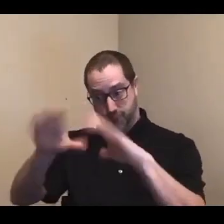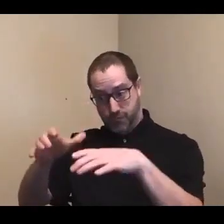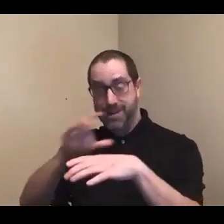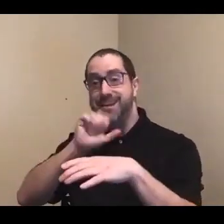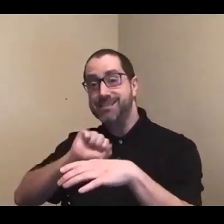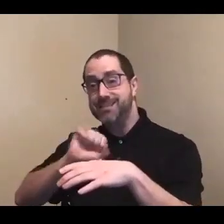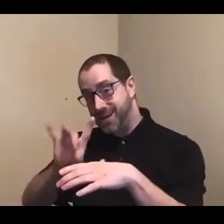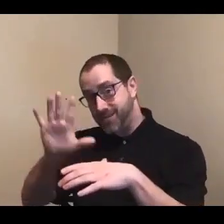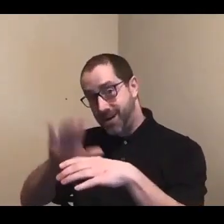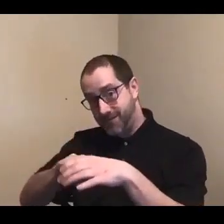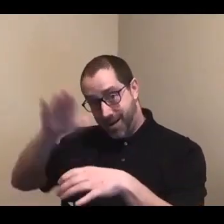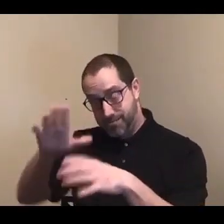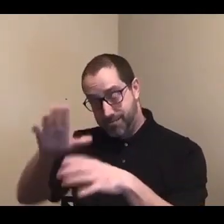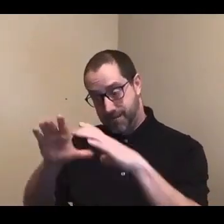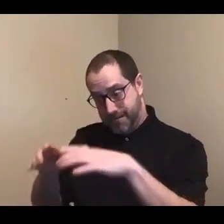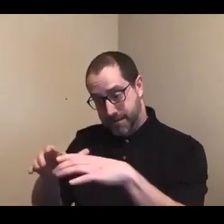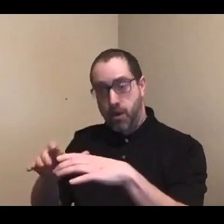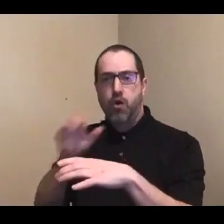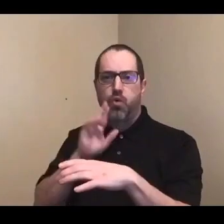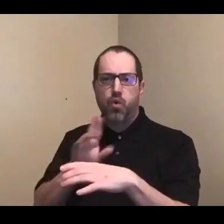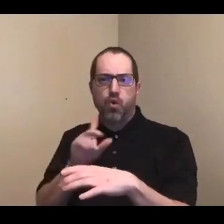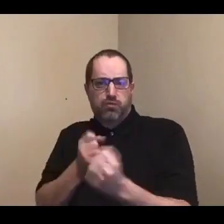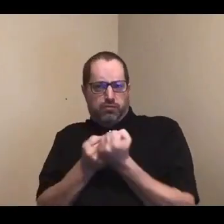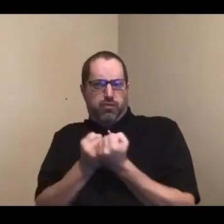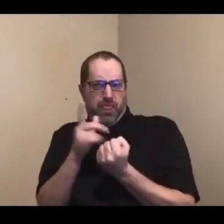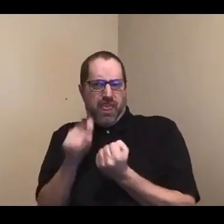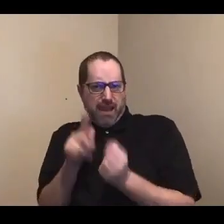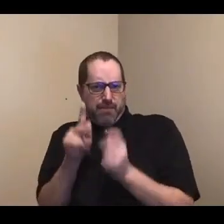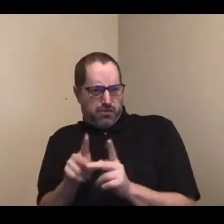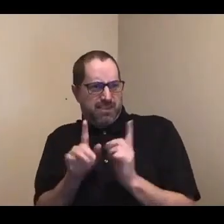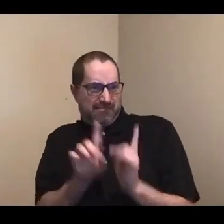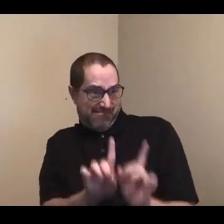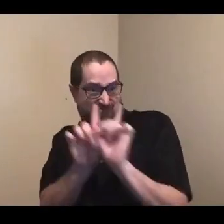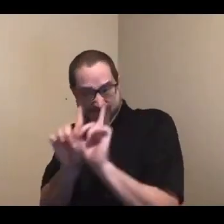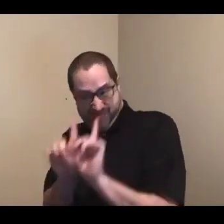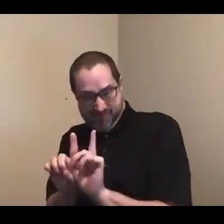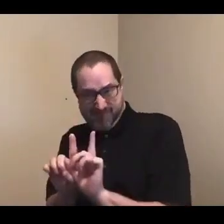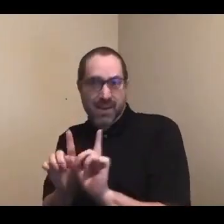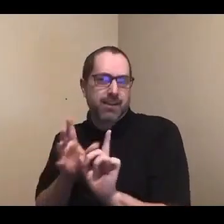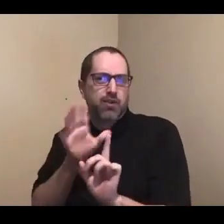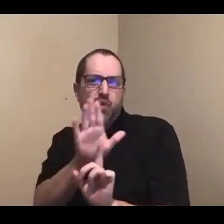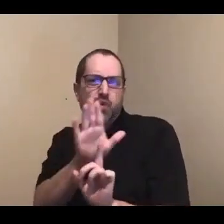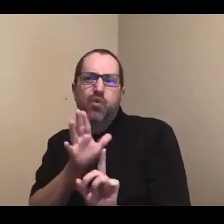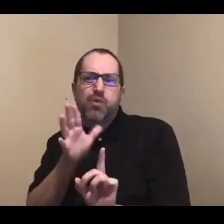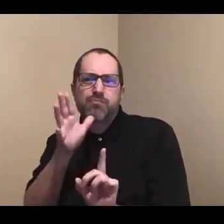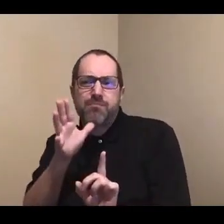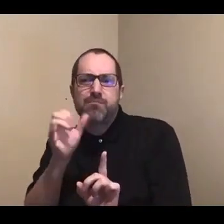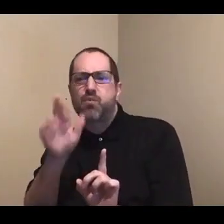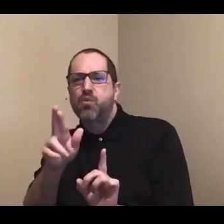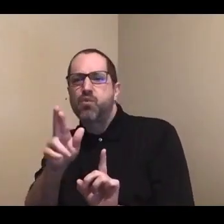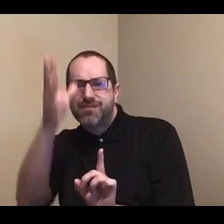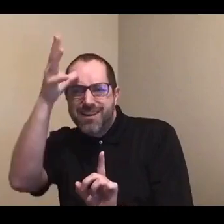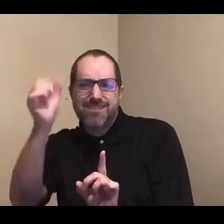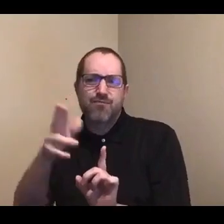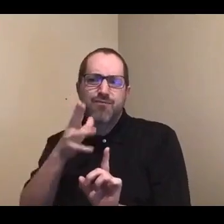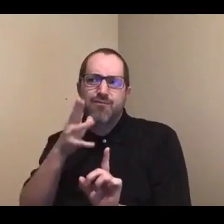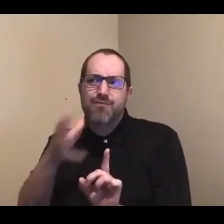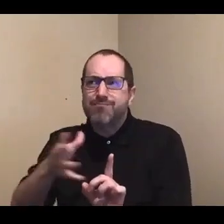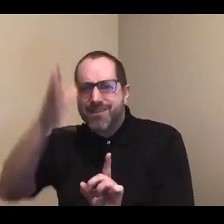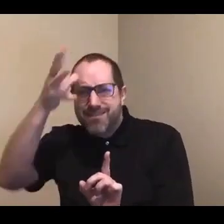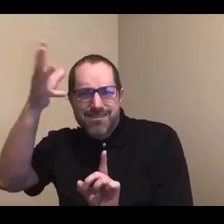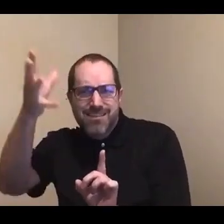you are acting on behalf of somebody in that age group, like a parent or grandparent, go online or call and book